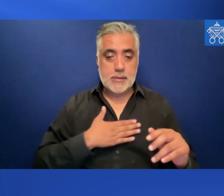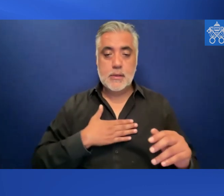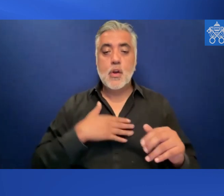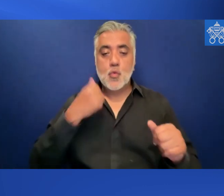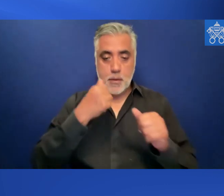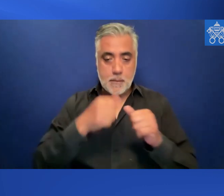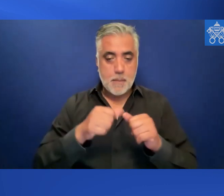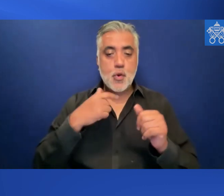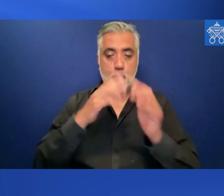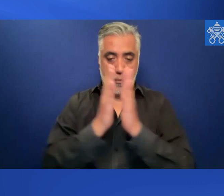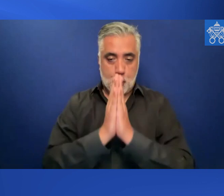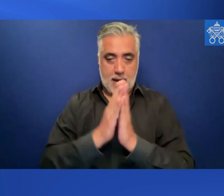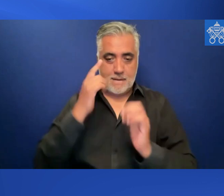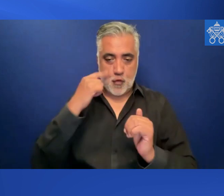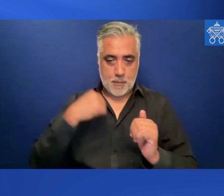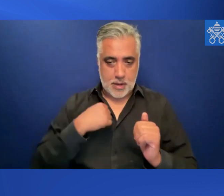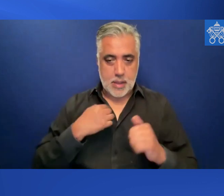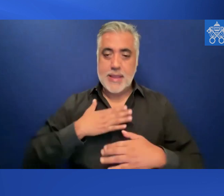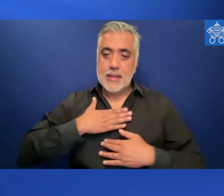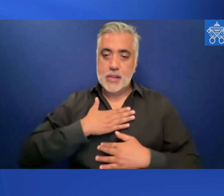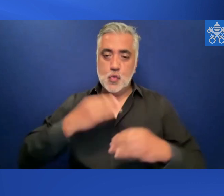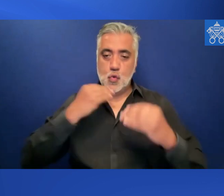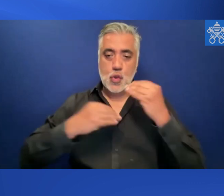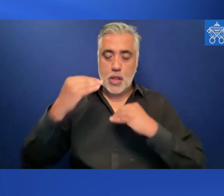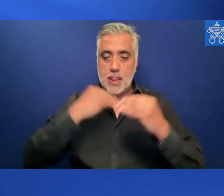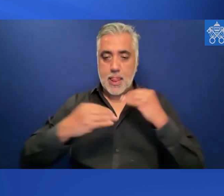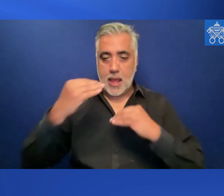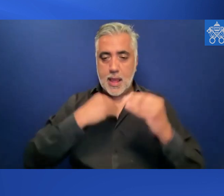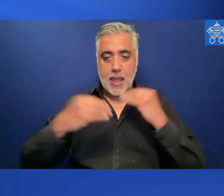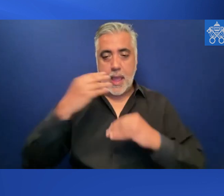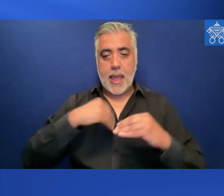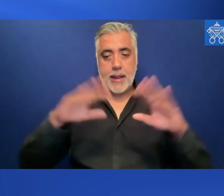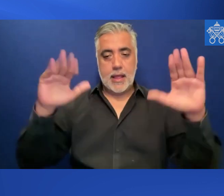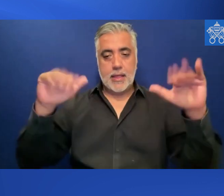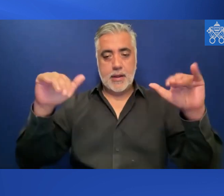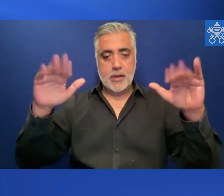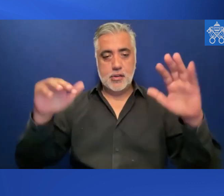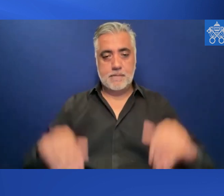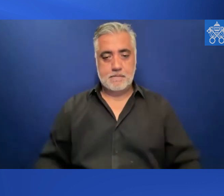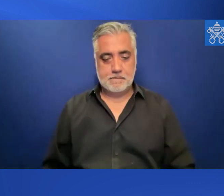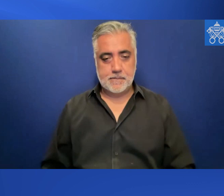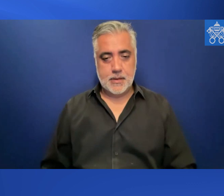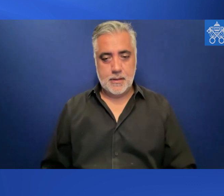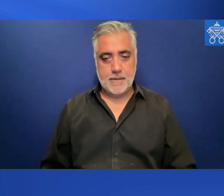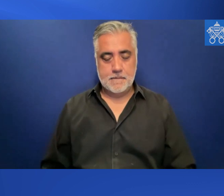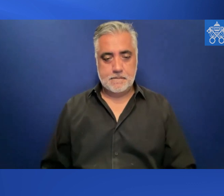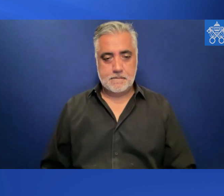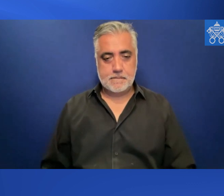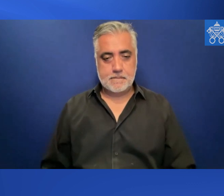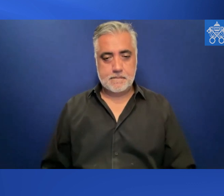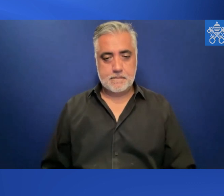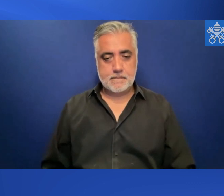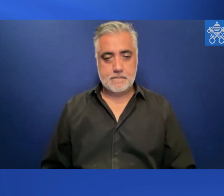Per favore, non dimenticatevi di pregare per me. Buon pranzo e arrivederci.